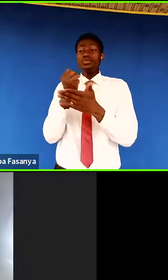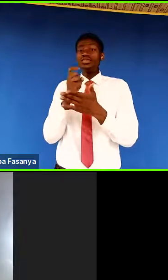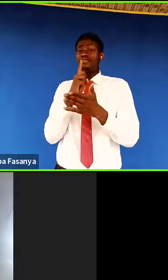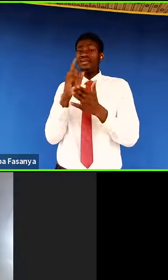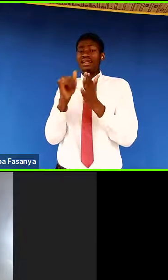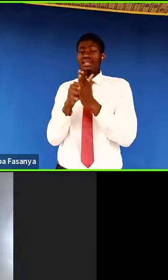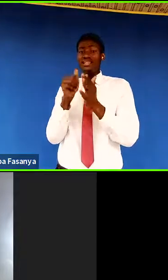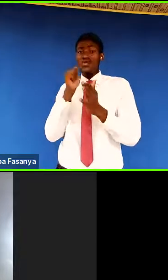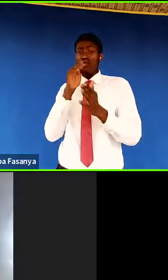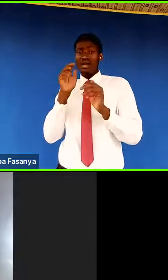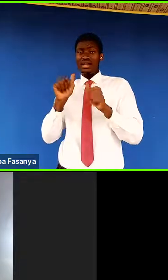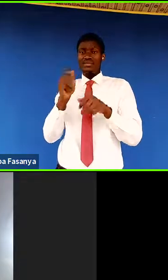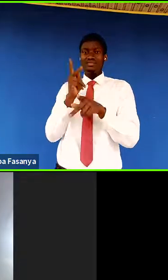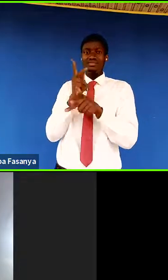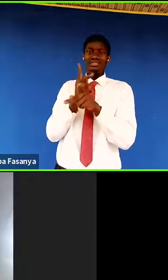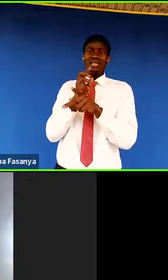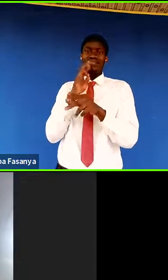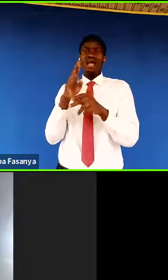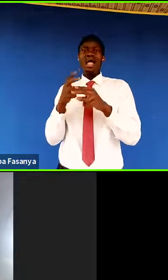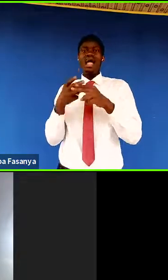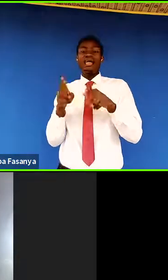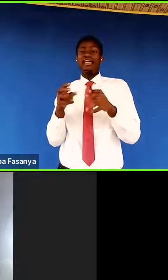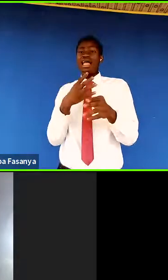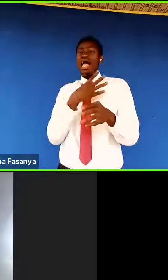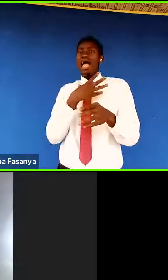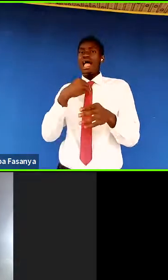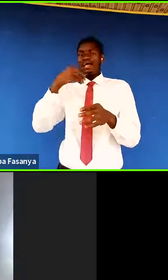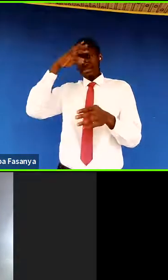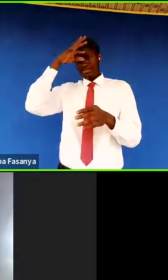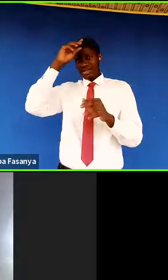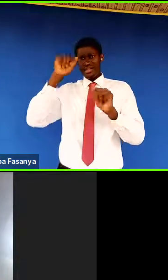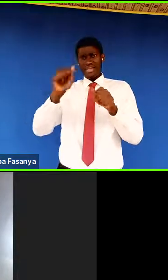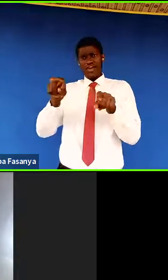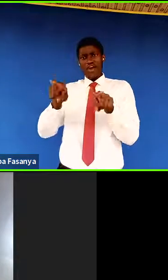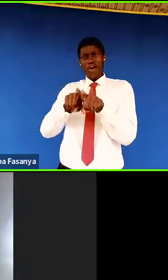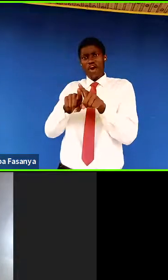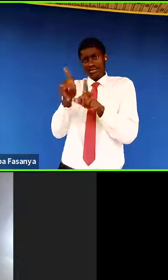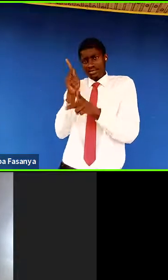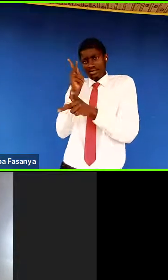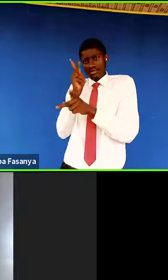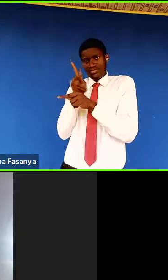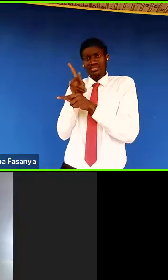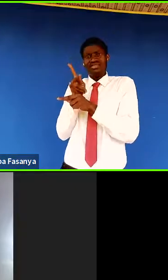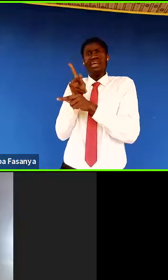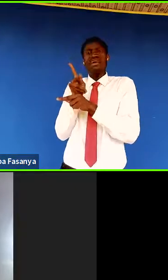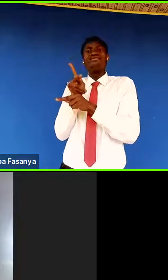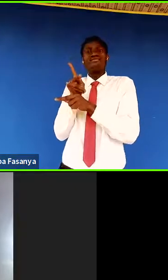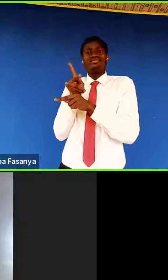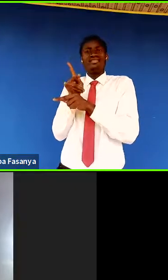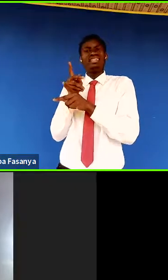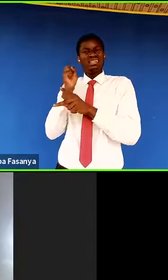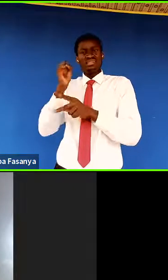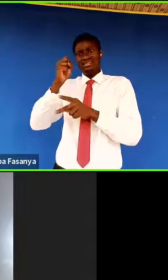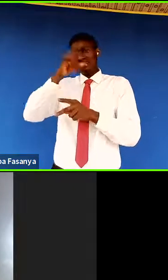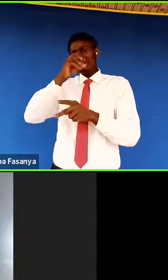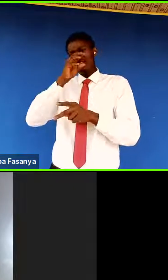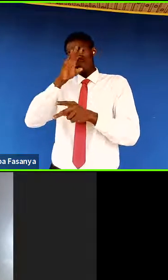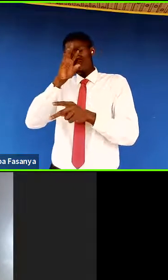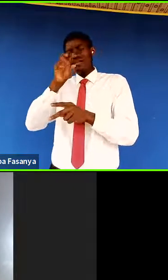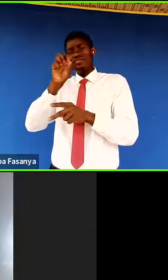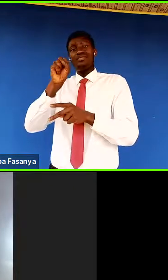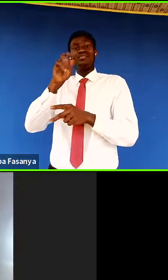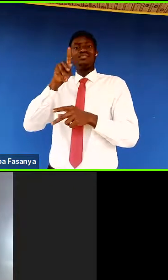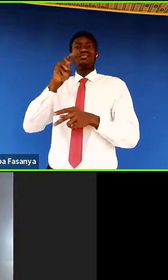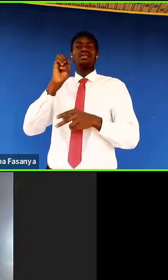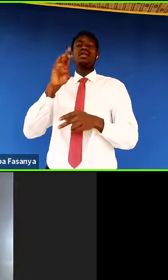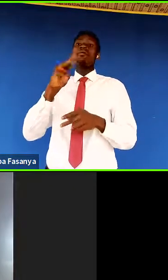eggs and a man can also preserve the sperm. It's good news. I like what technology can do to the world. I hope